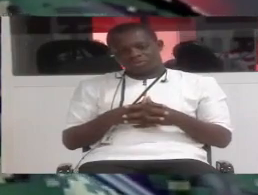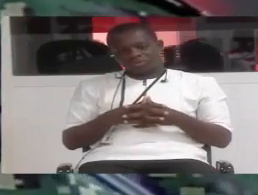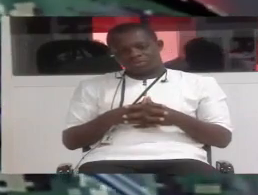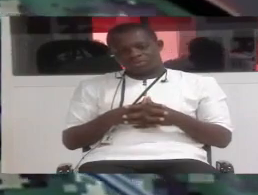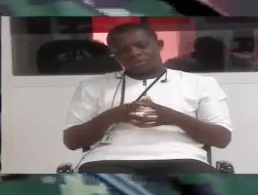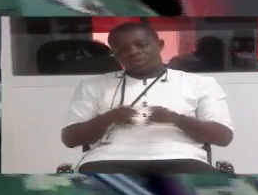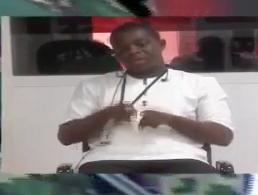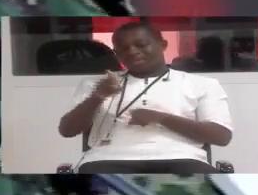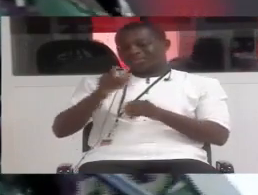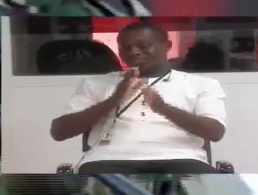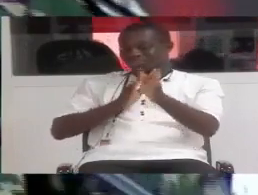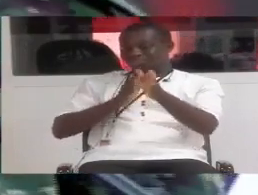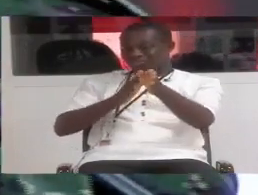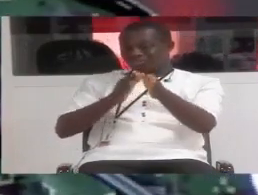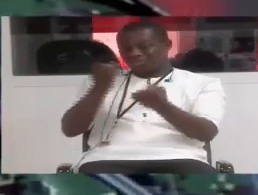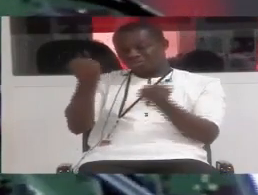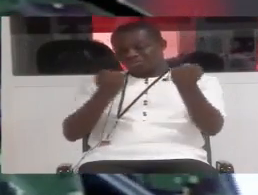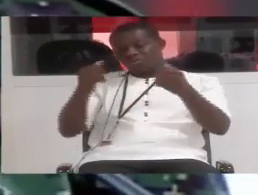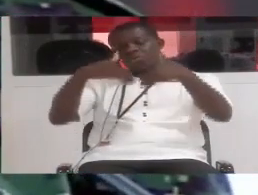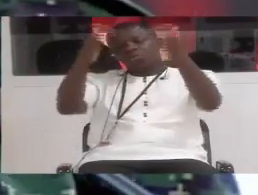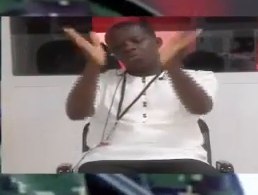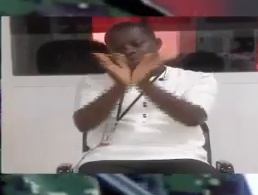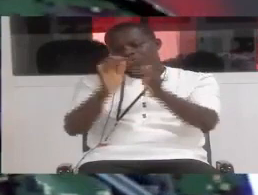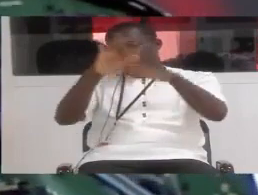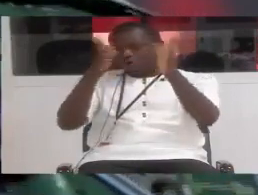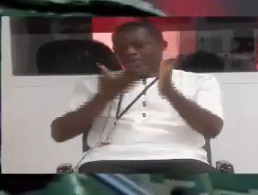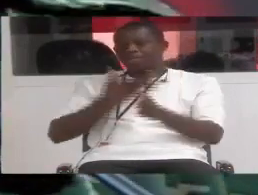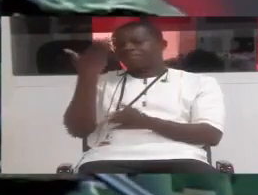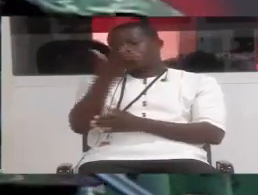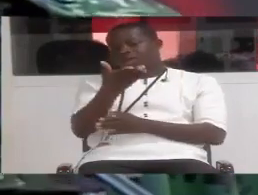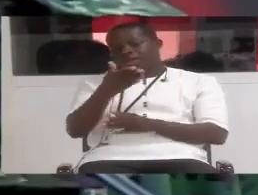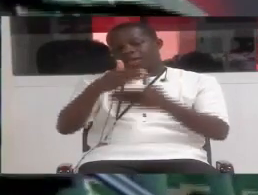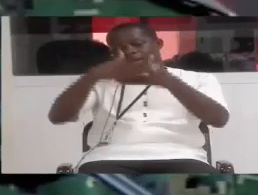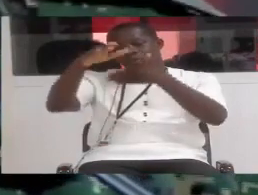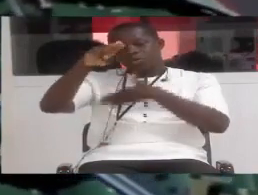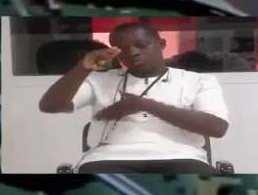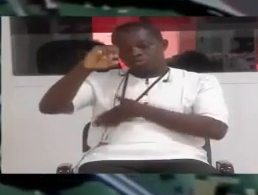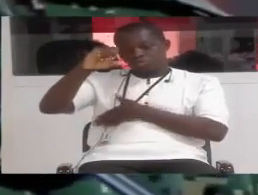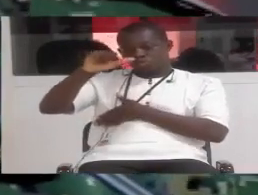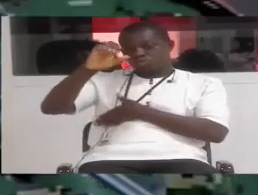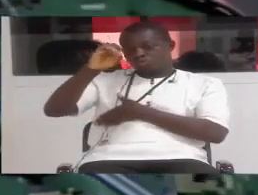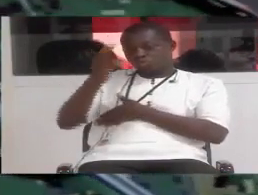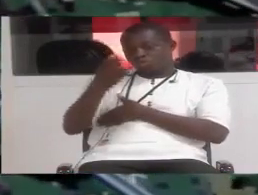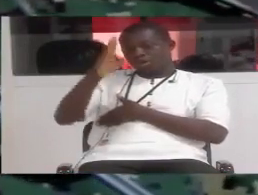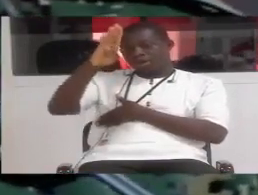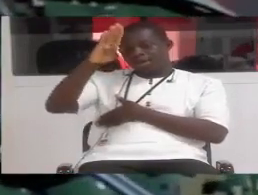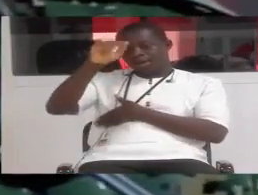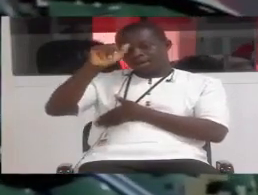li convoy la ñun groupe yeb ño fa nekkon nuwa baaji major nuwa baaji this was a convoy all of us were